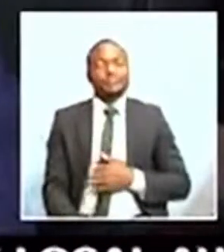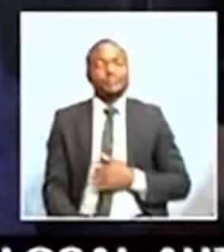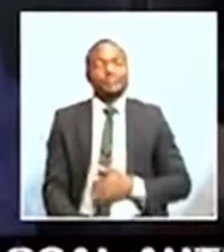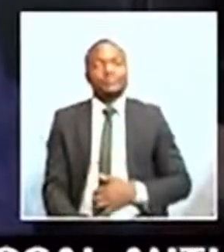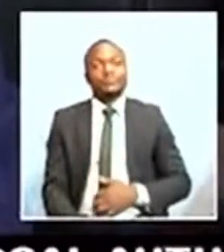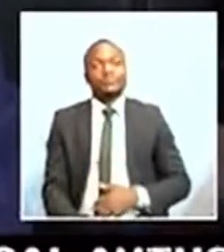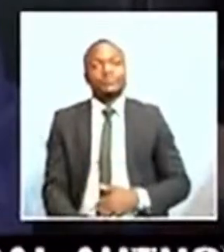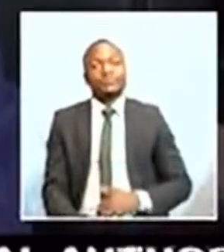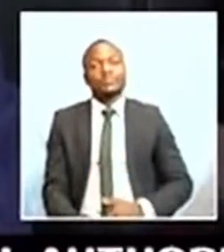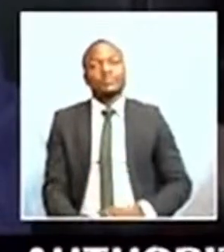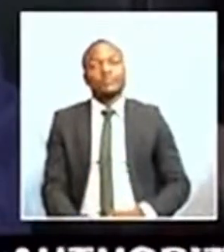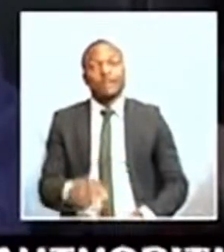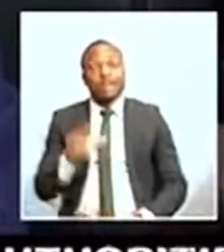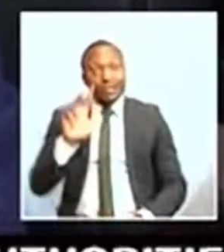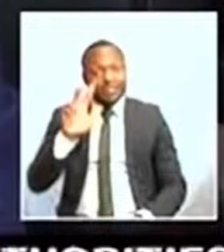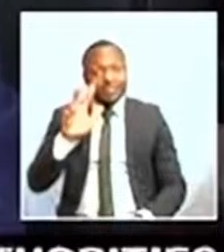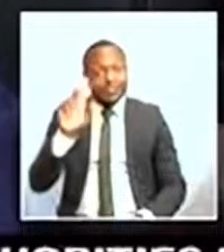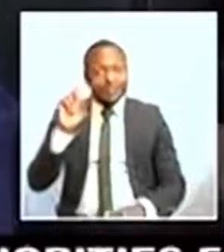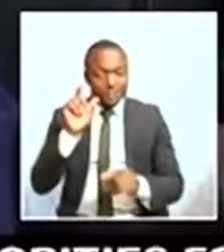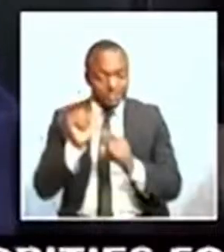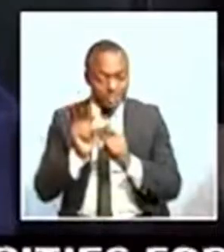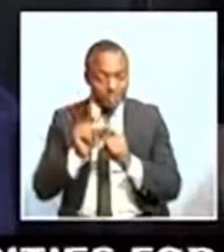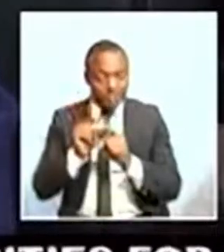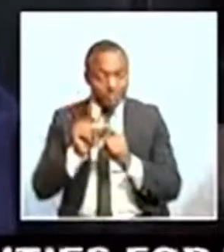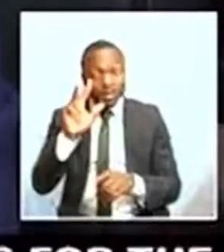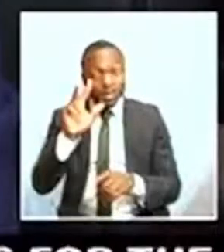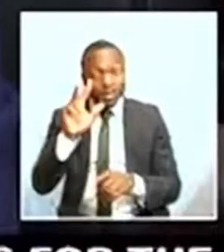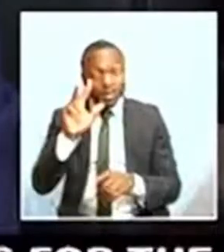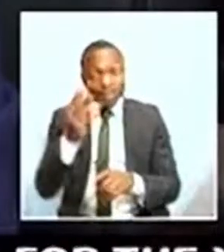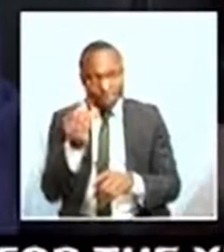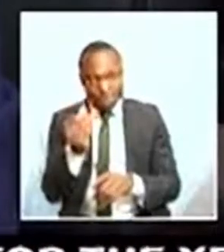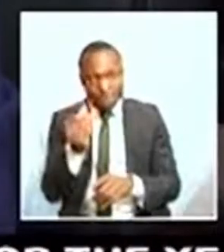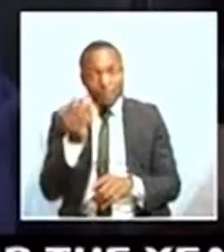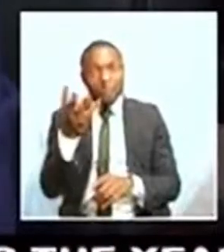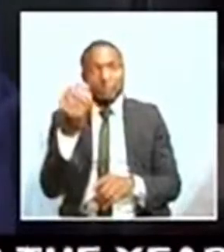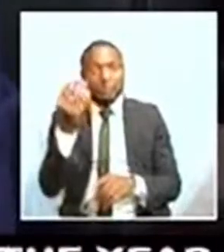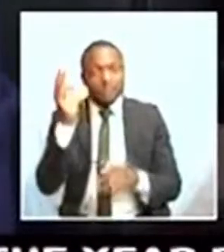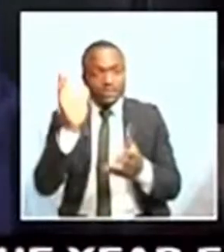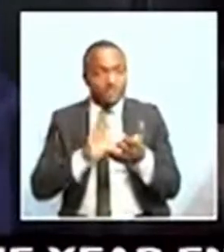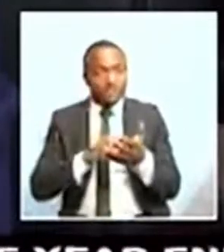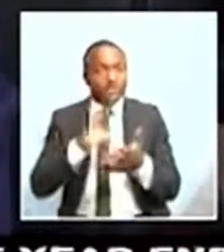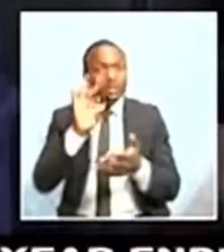Then as at 31st December 2023, amounts totaling